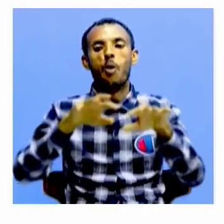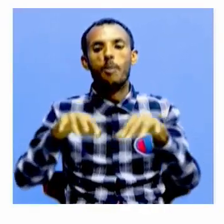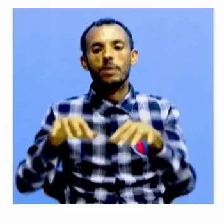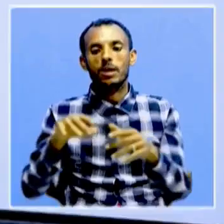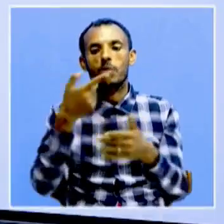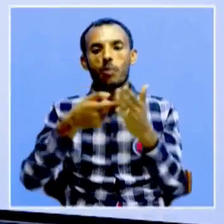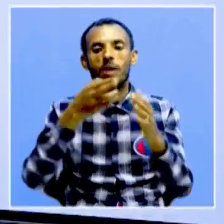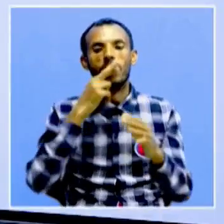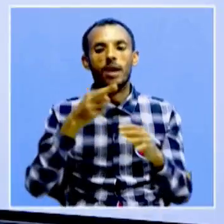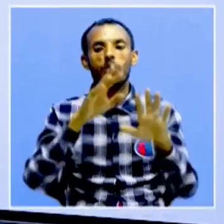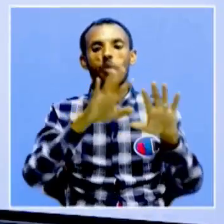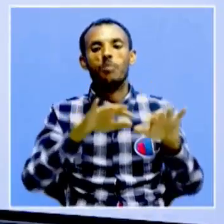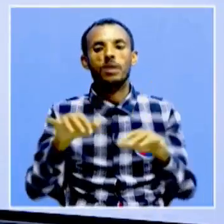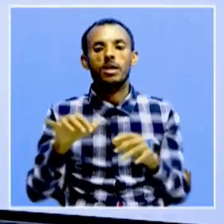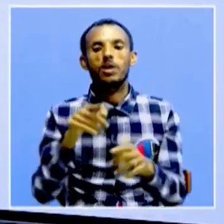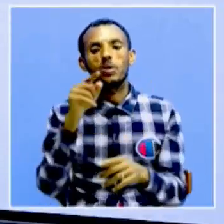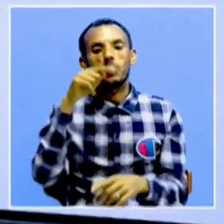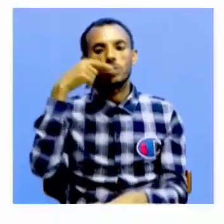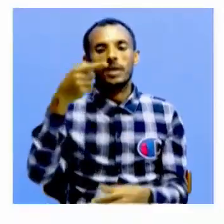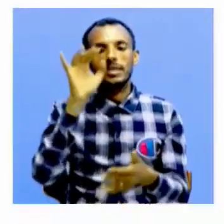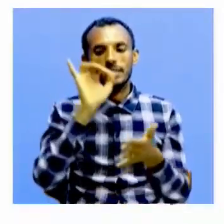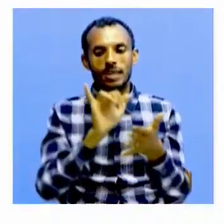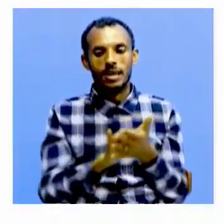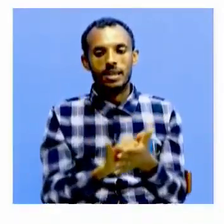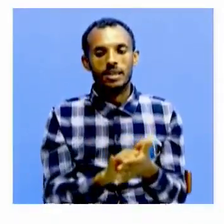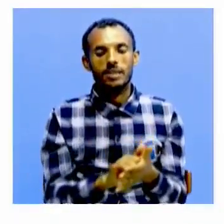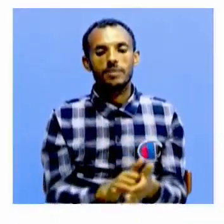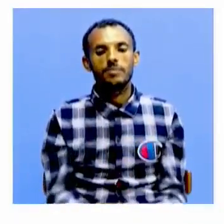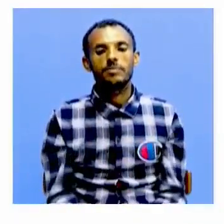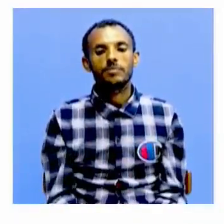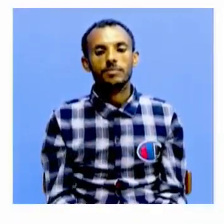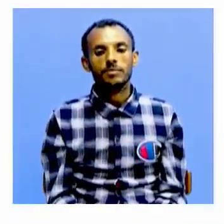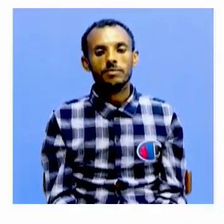are computers? You say computers are